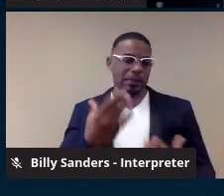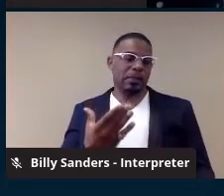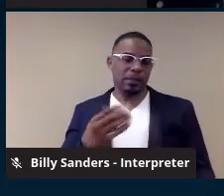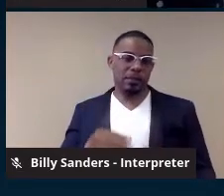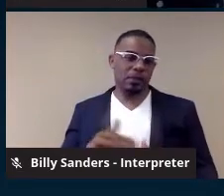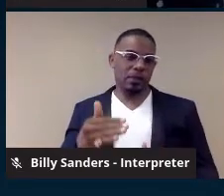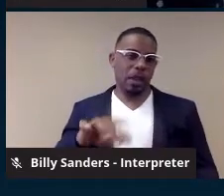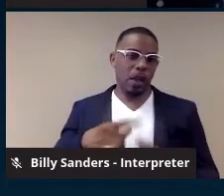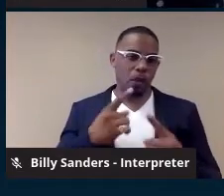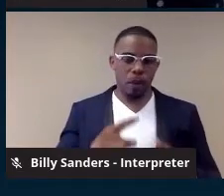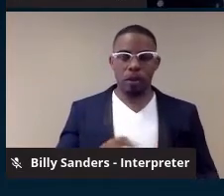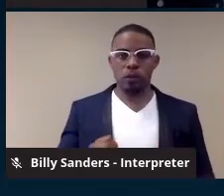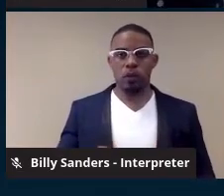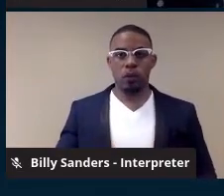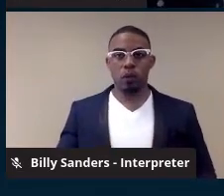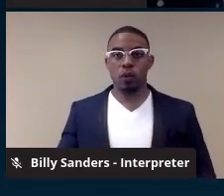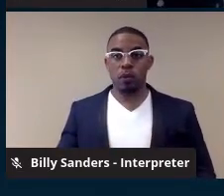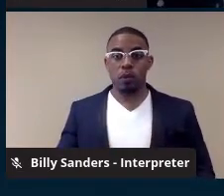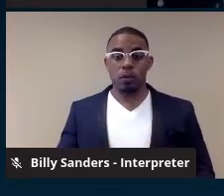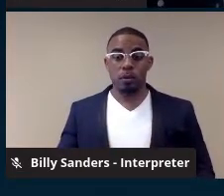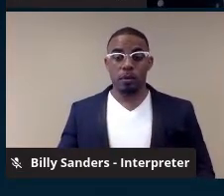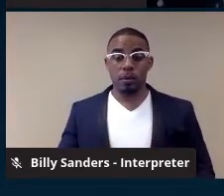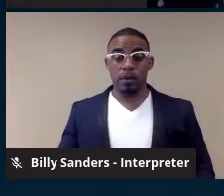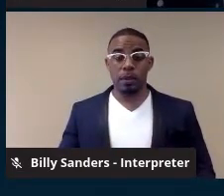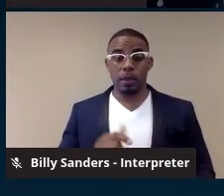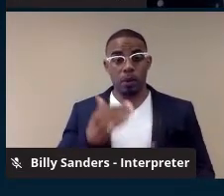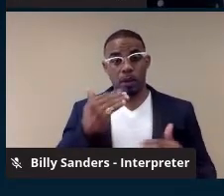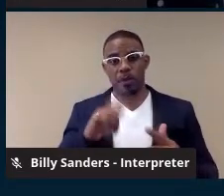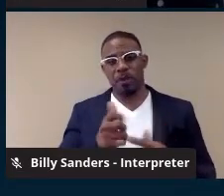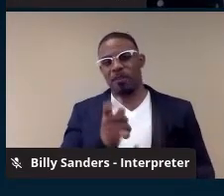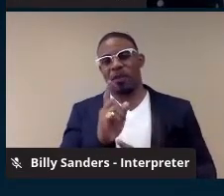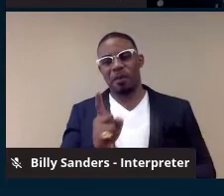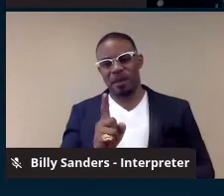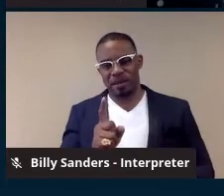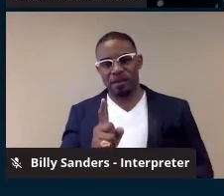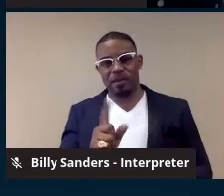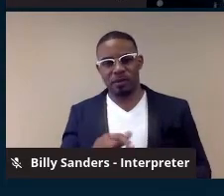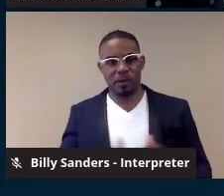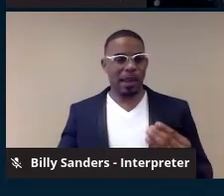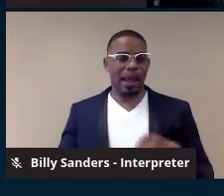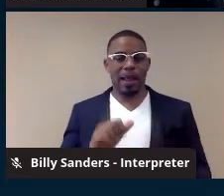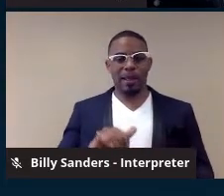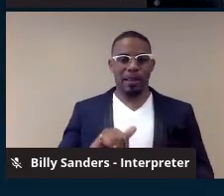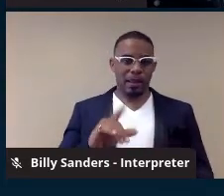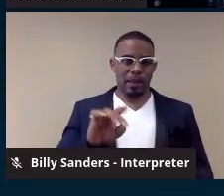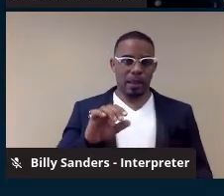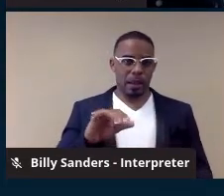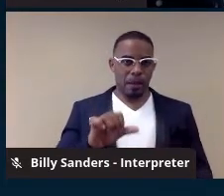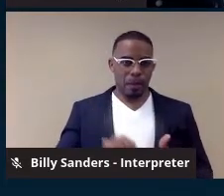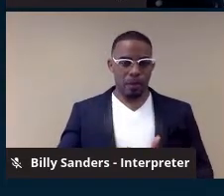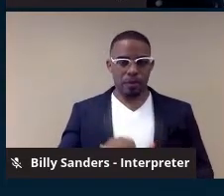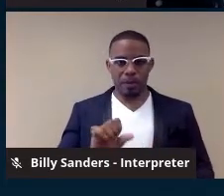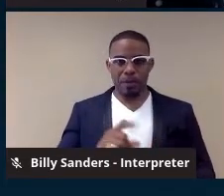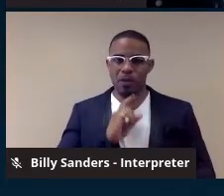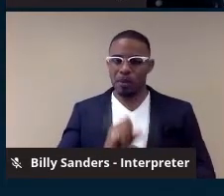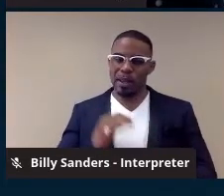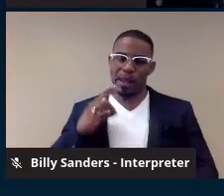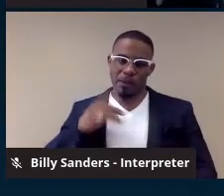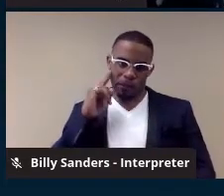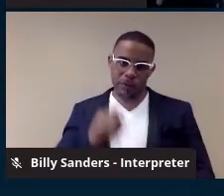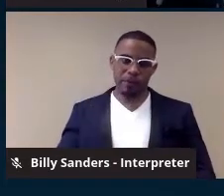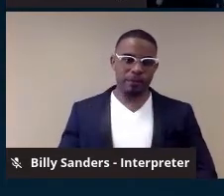routing works. So it only took a few minutes to add that in. The blog post makes it really helpful for